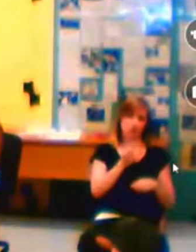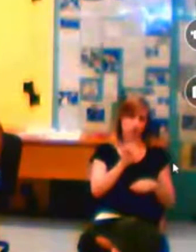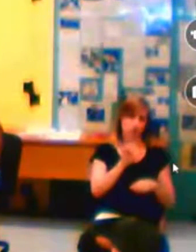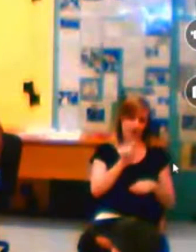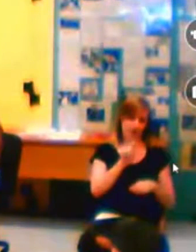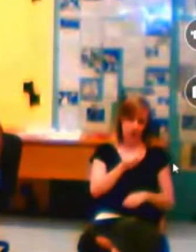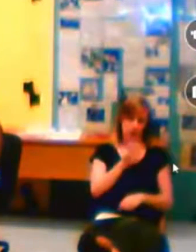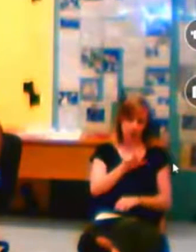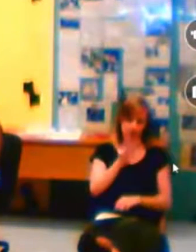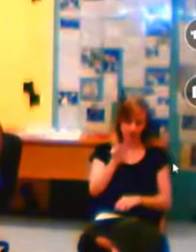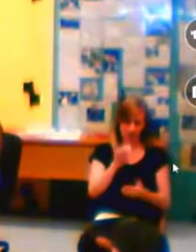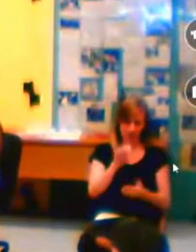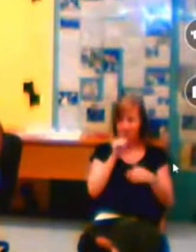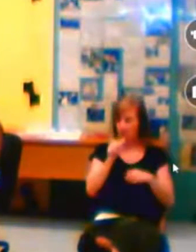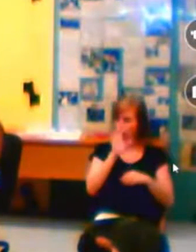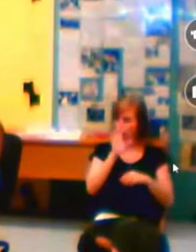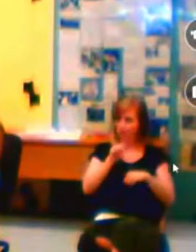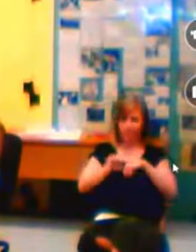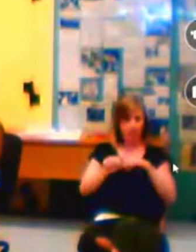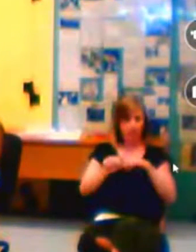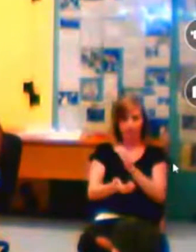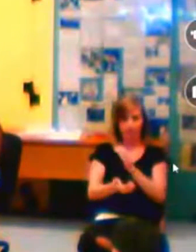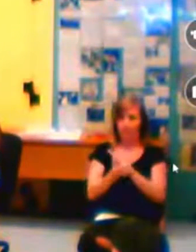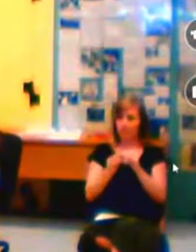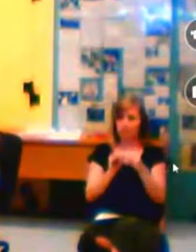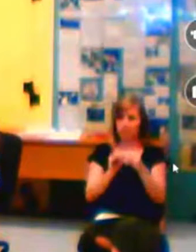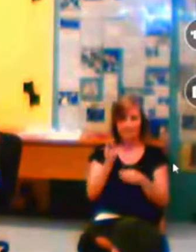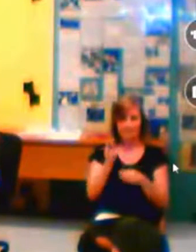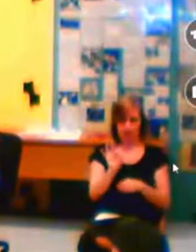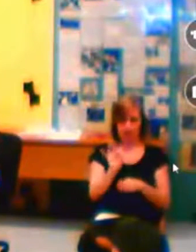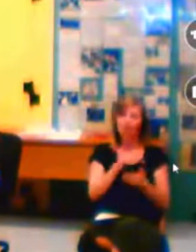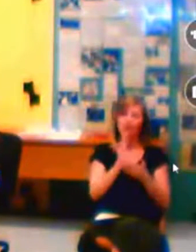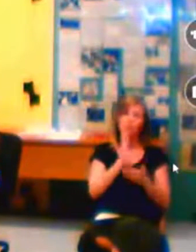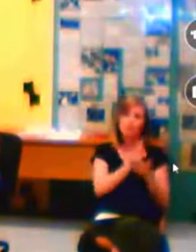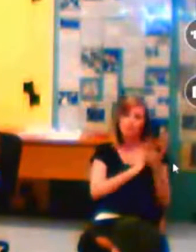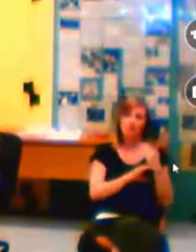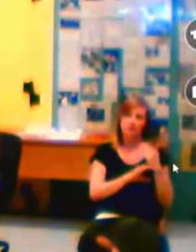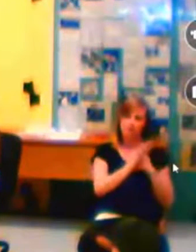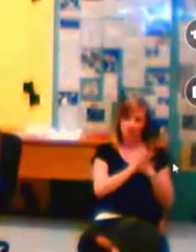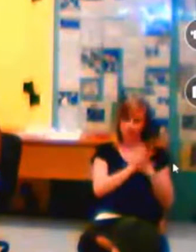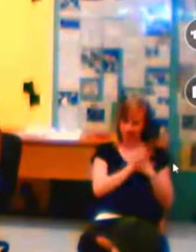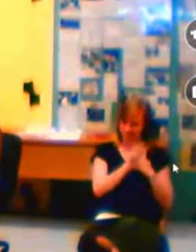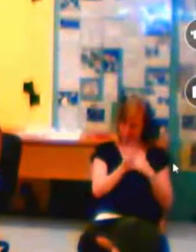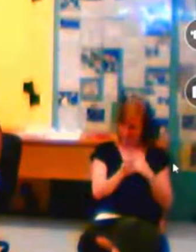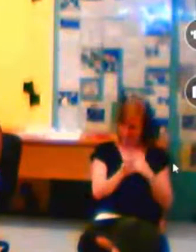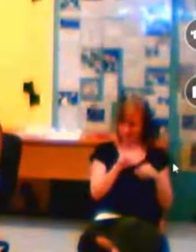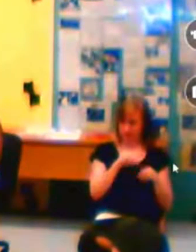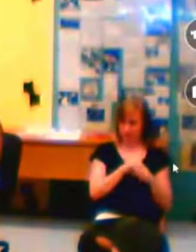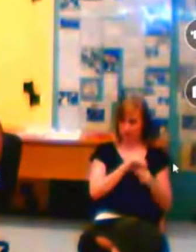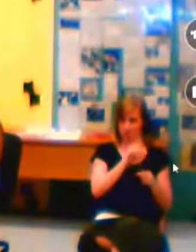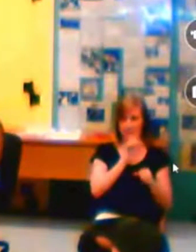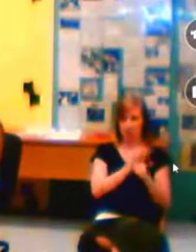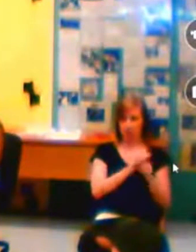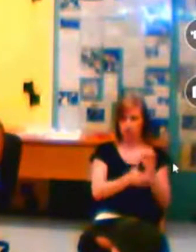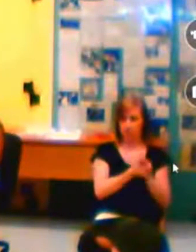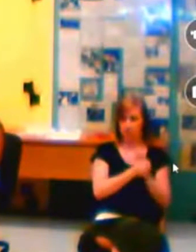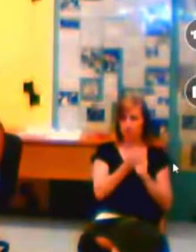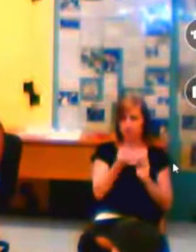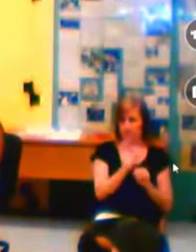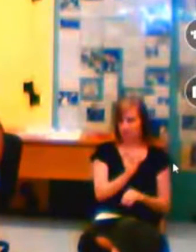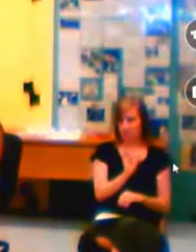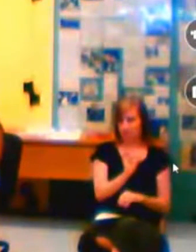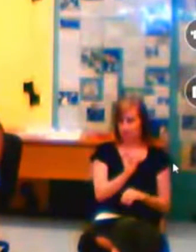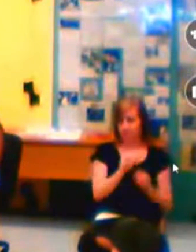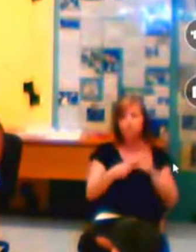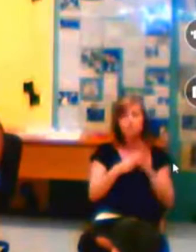The Medical Services Board is actually established in CRS 25.5 Part 3, which is not directly